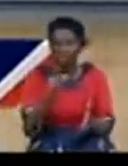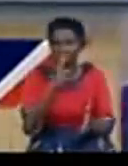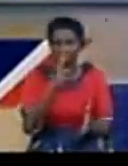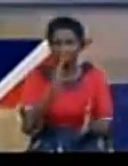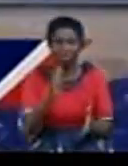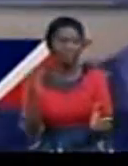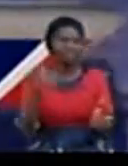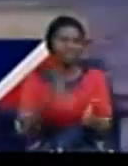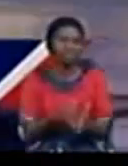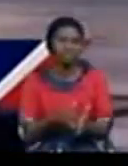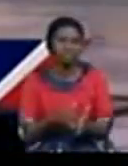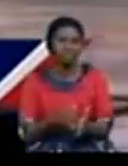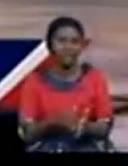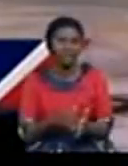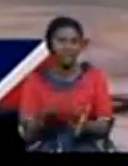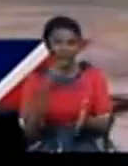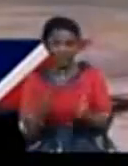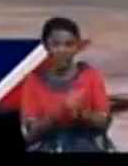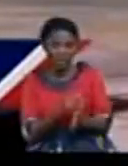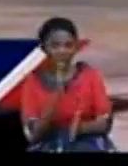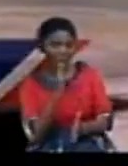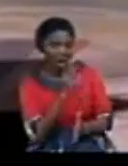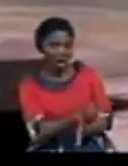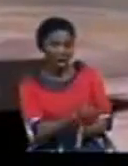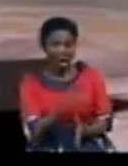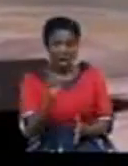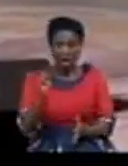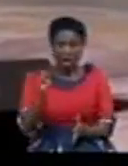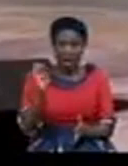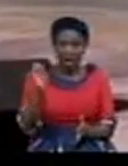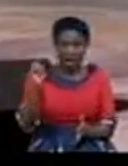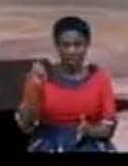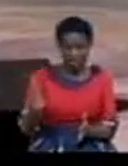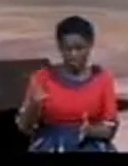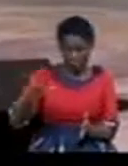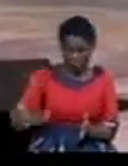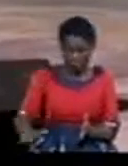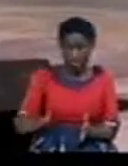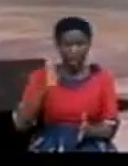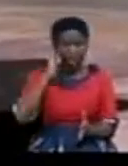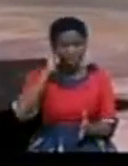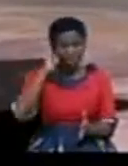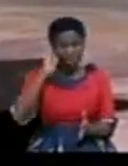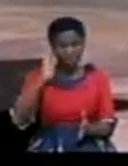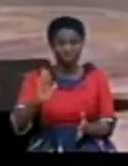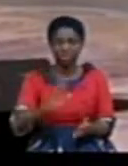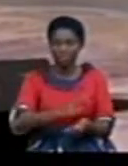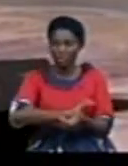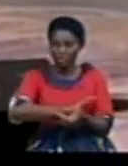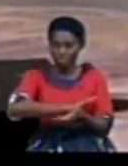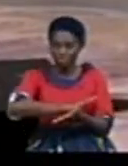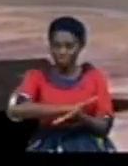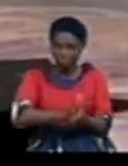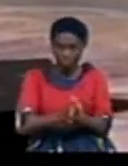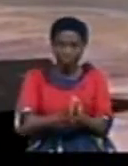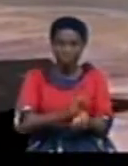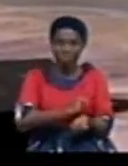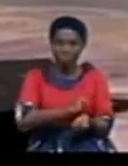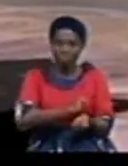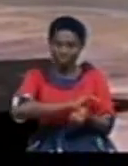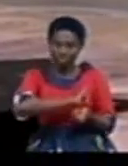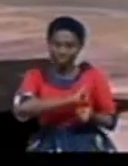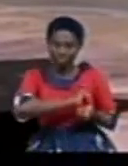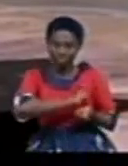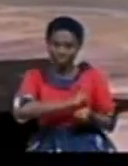her seed, it shall bruise thy head. That is when that seed of